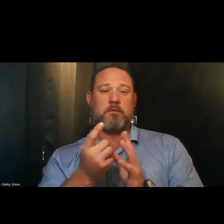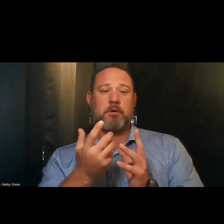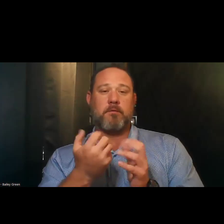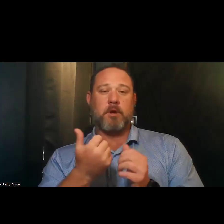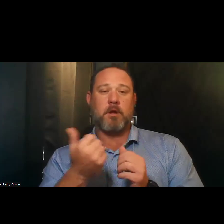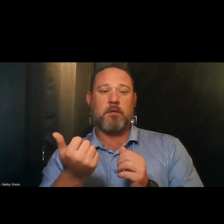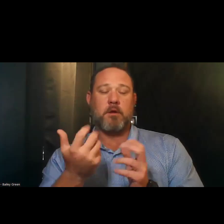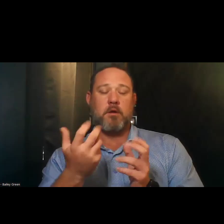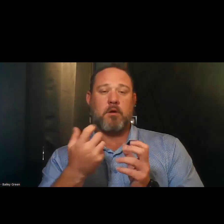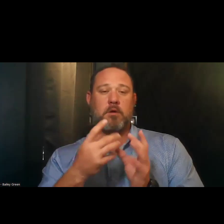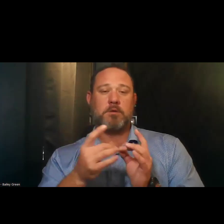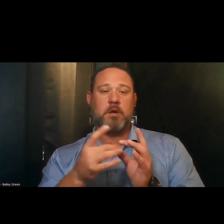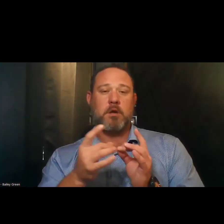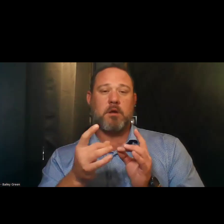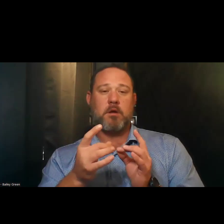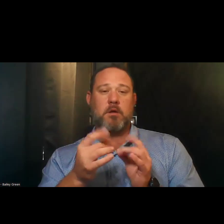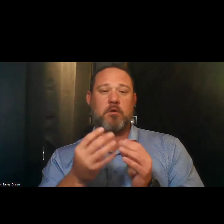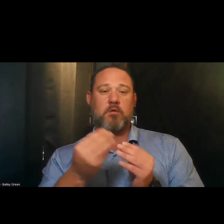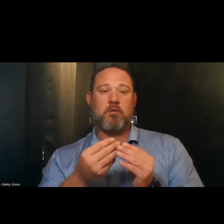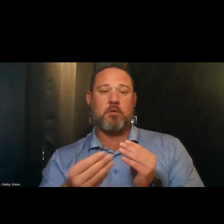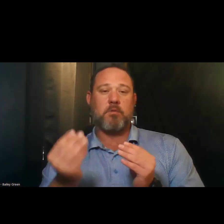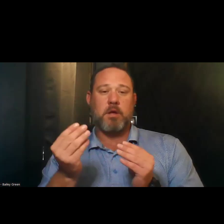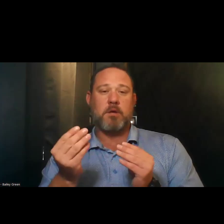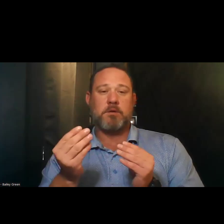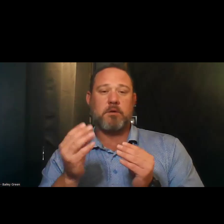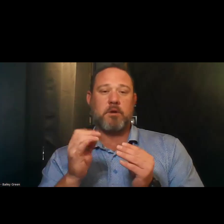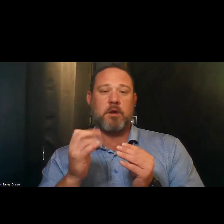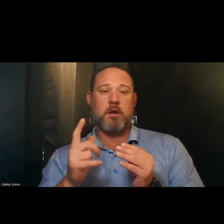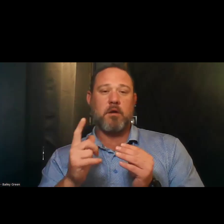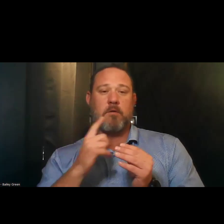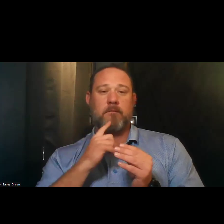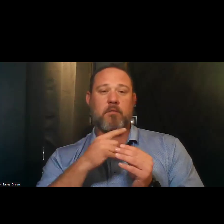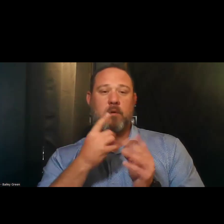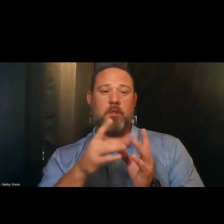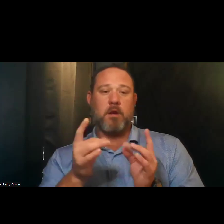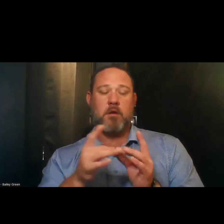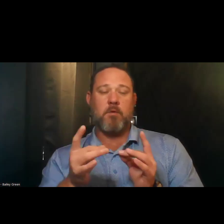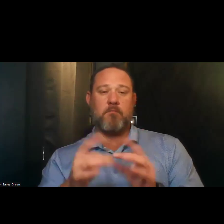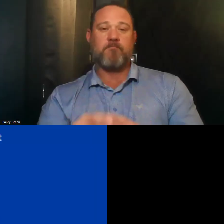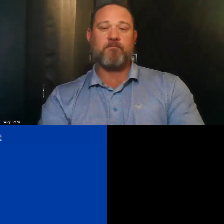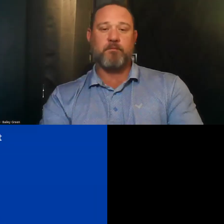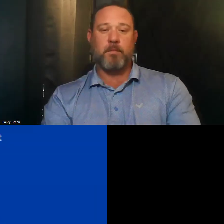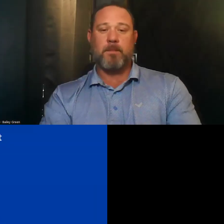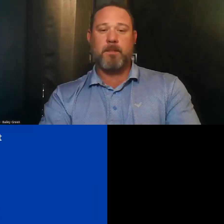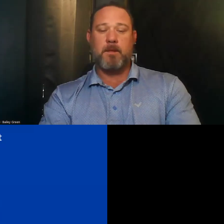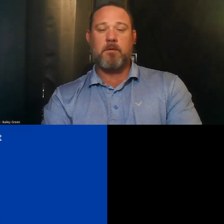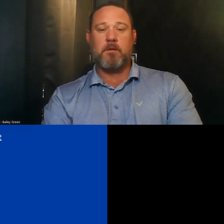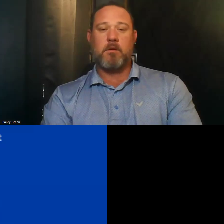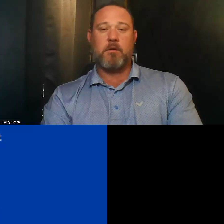have anything else, I'd like to pass it to Carol for public comment, unless you guys have anything else to add